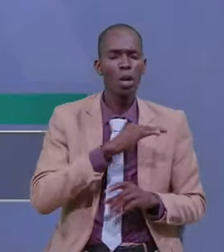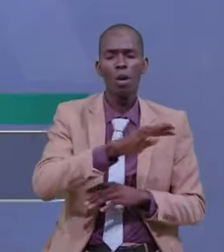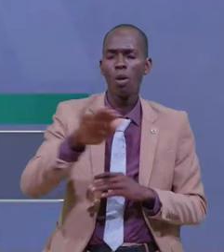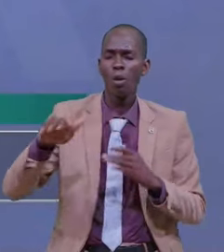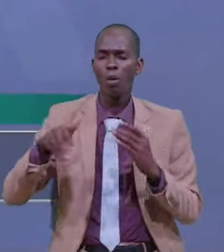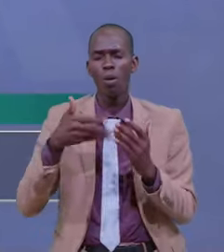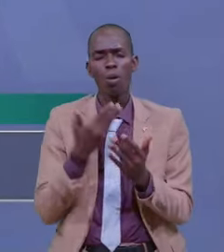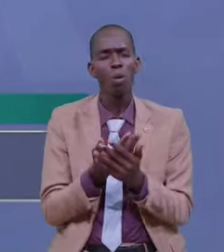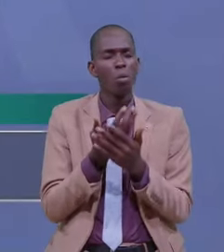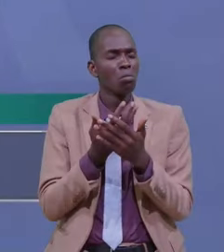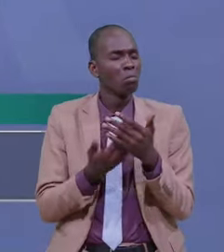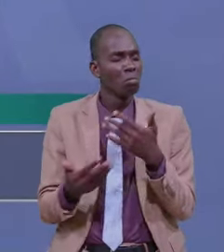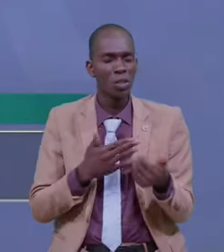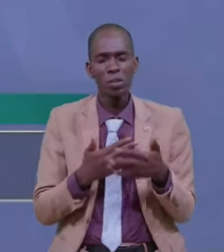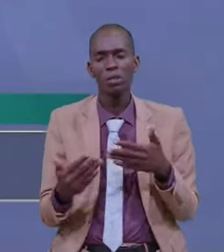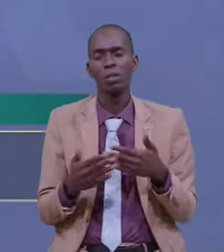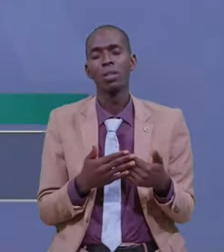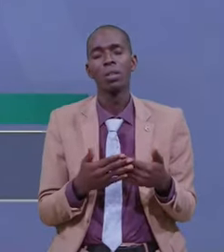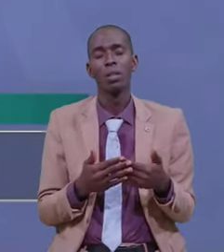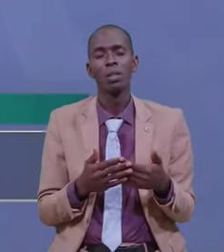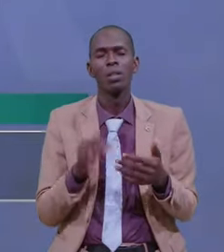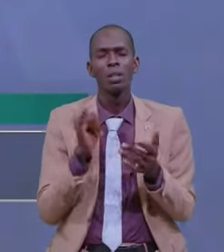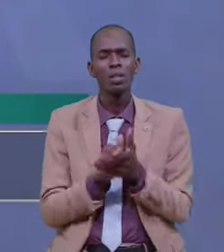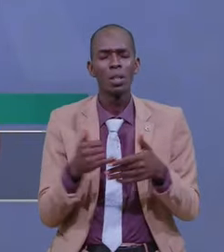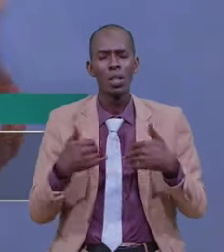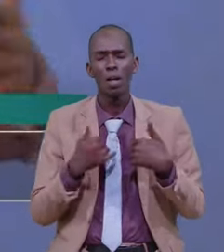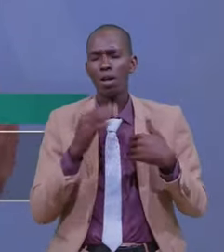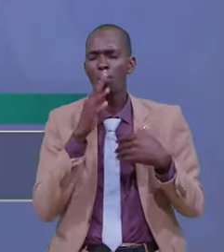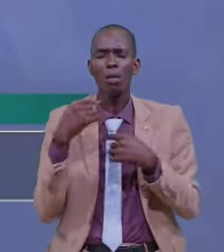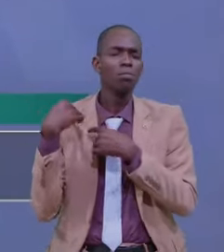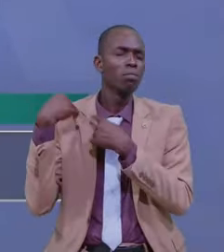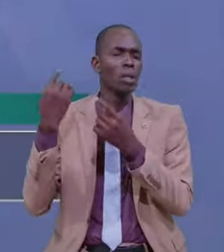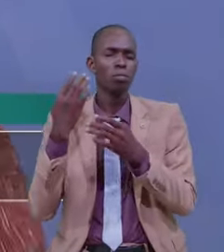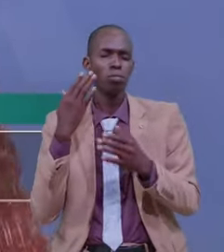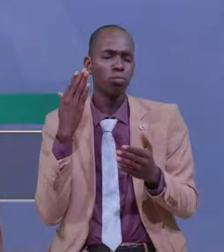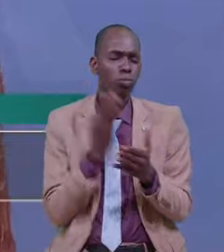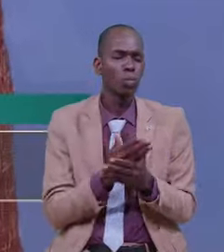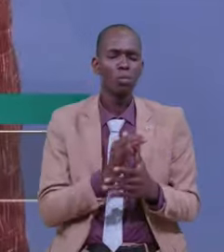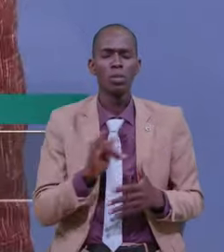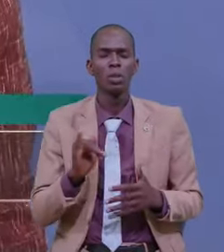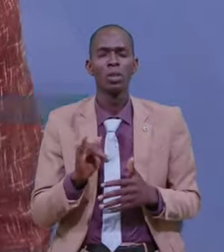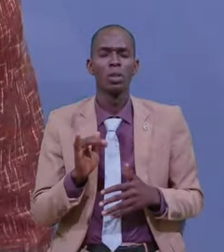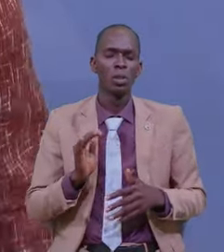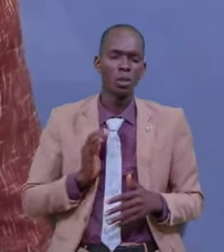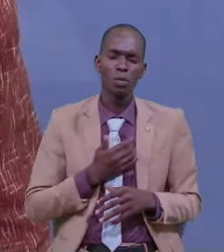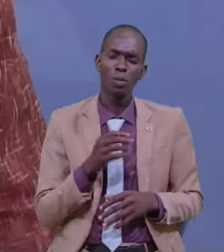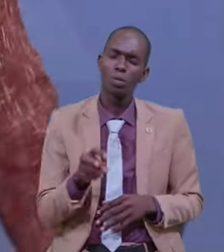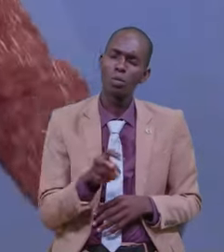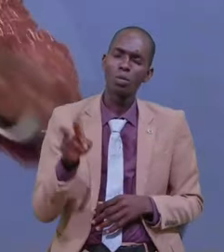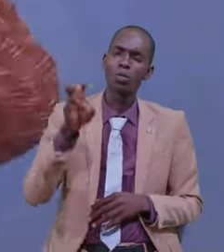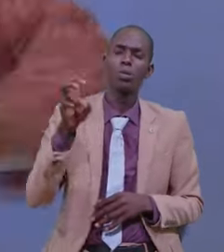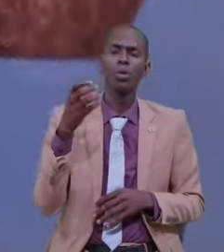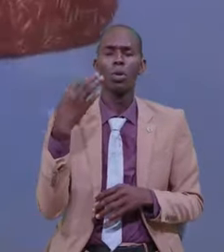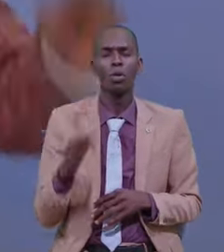Whatever has been stopping the onward journey of championship in any